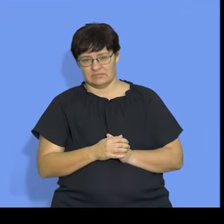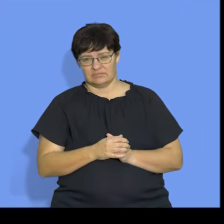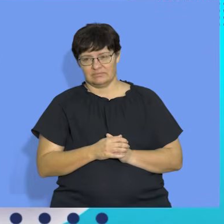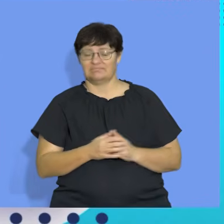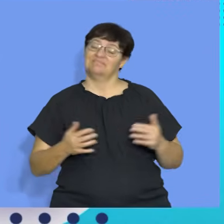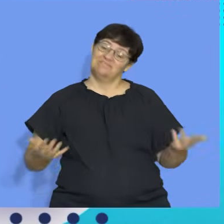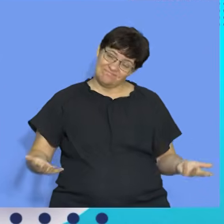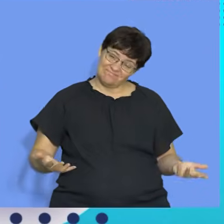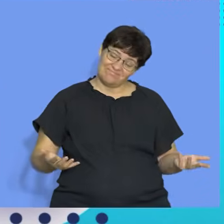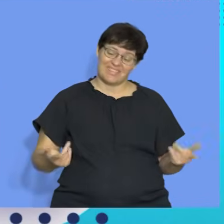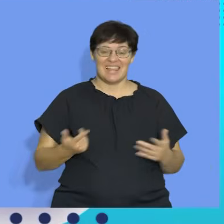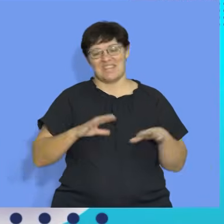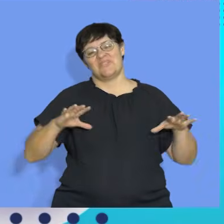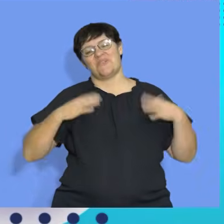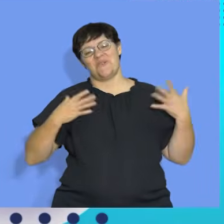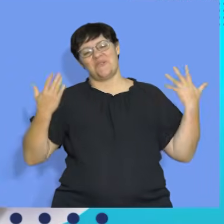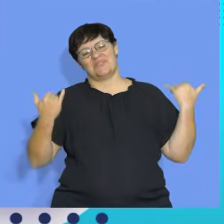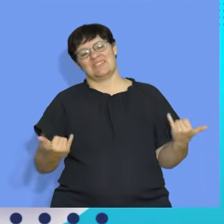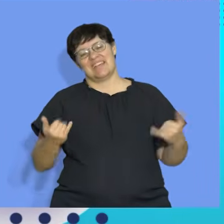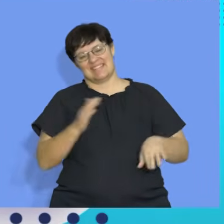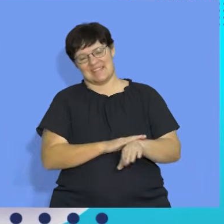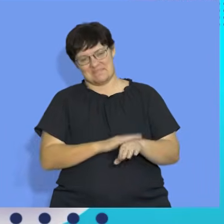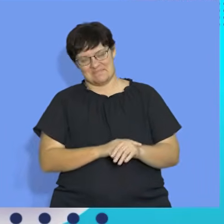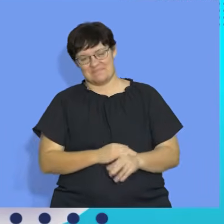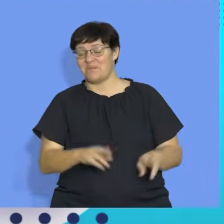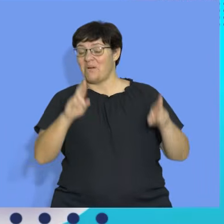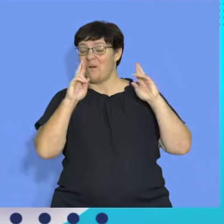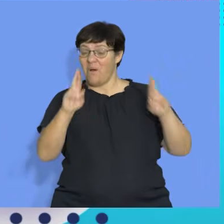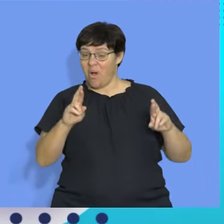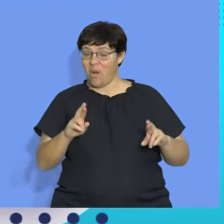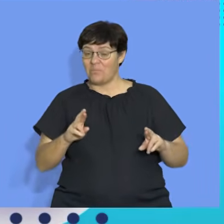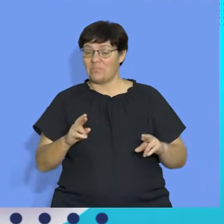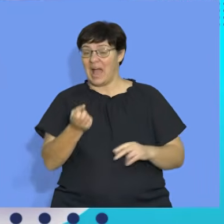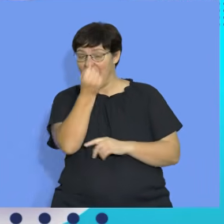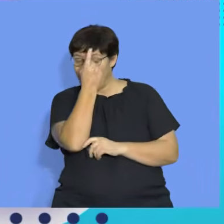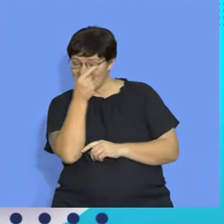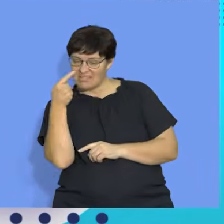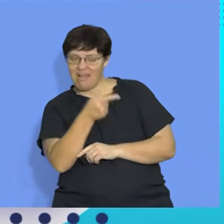I'm afraid that's all we have time for today. I hope you have a greater understanding of why